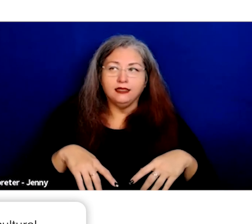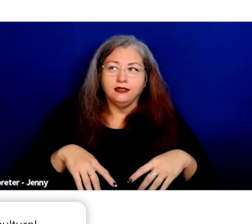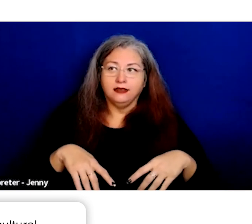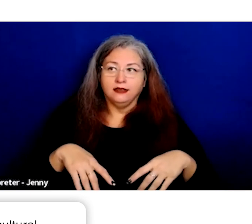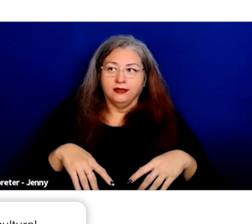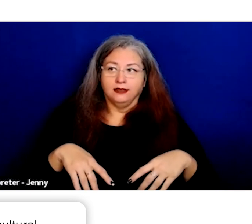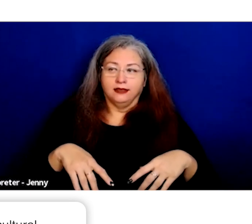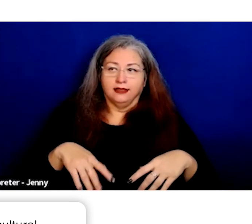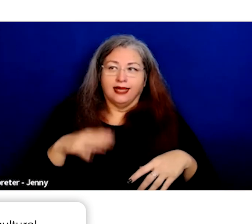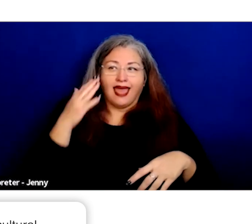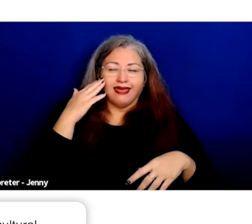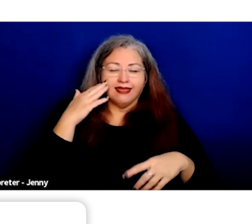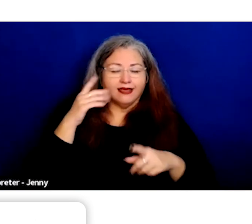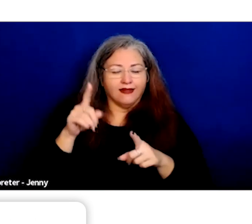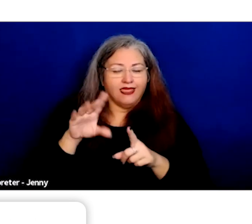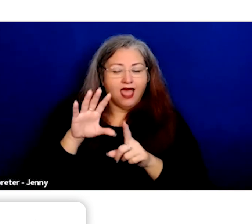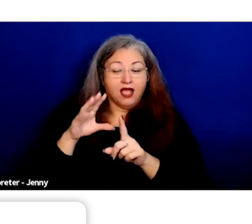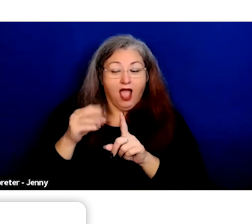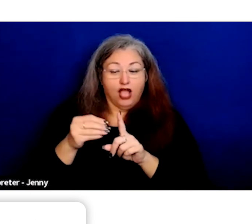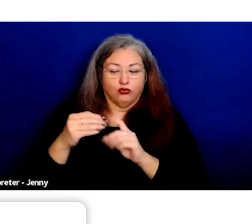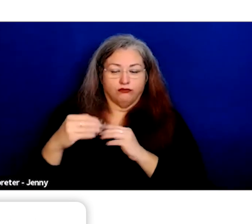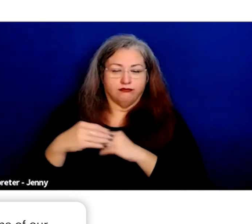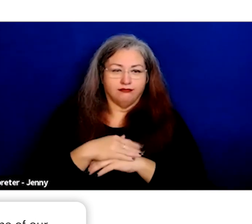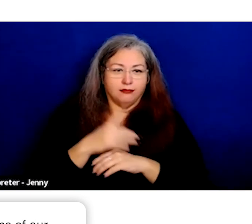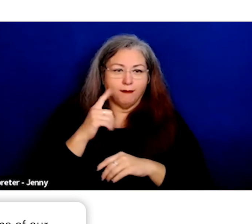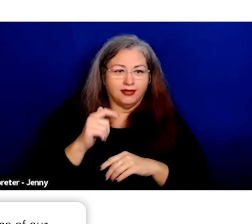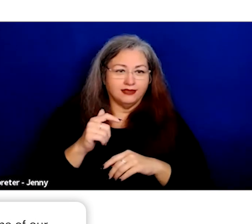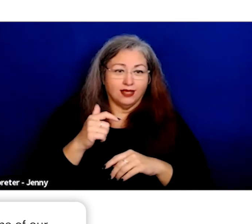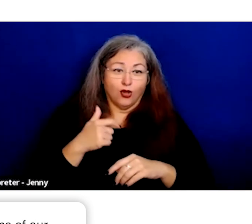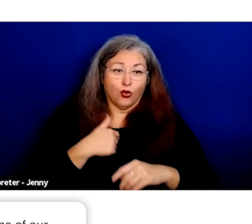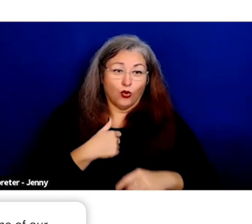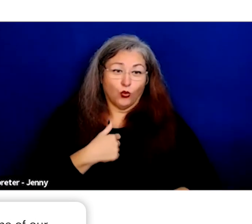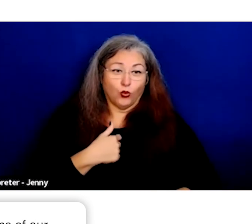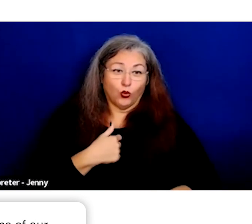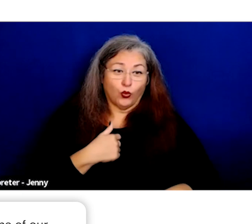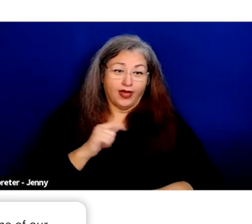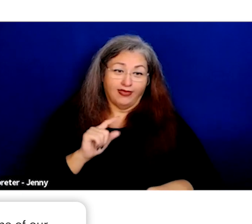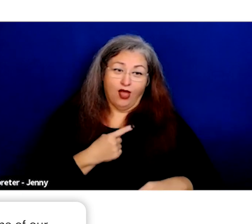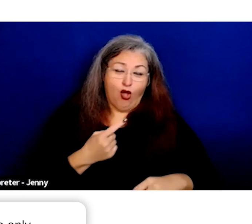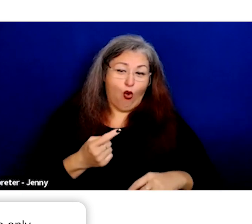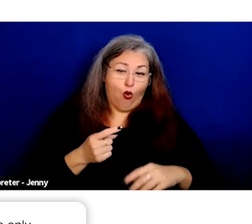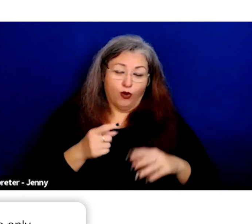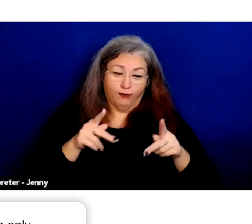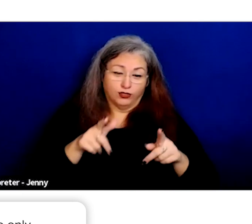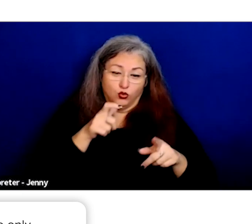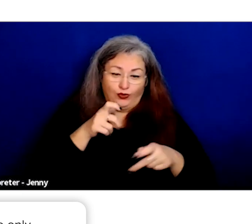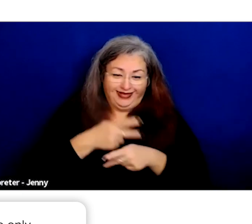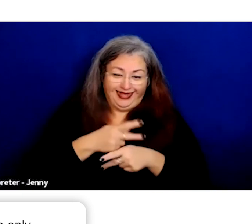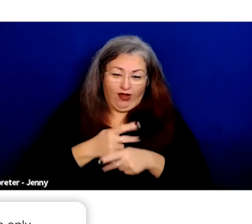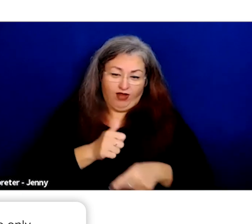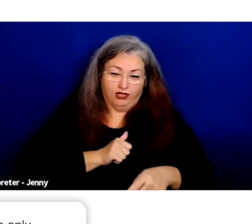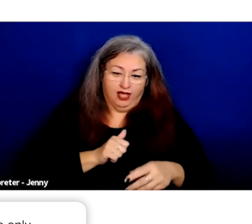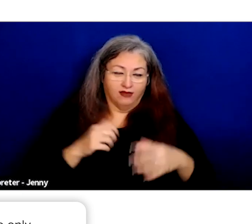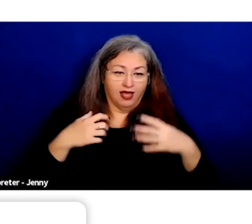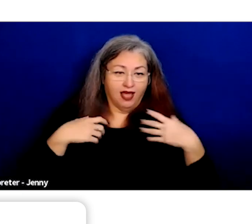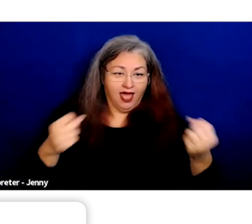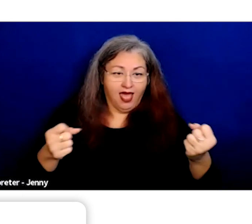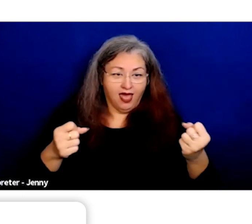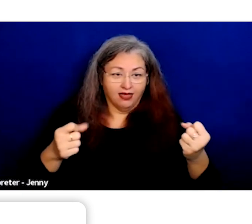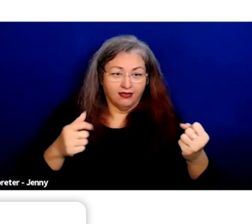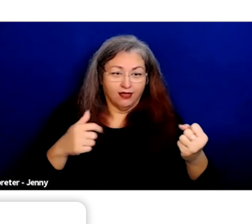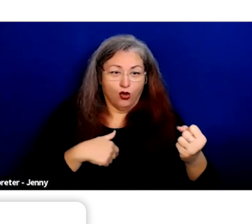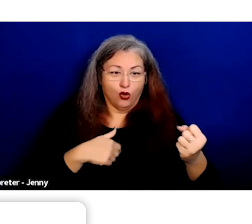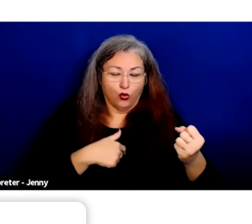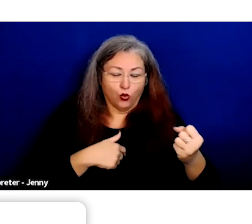a cultural choosing, because we are really the only prescriptors of our own health. We are really the only prescriptors of our